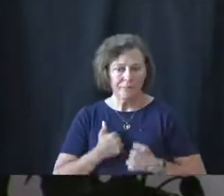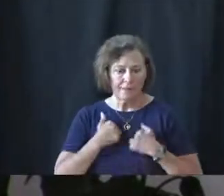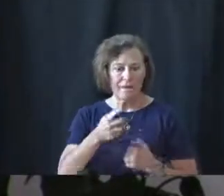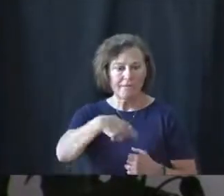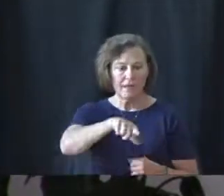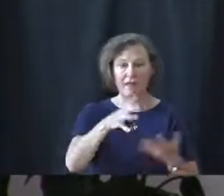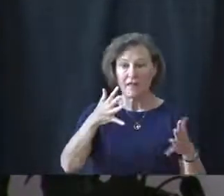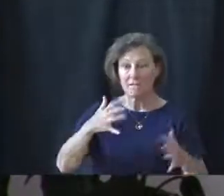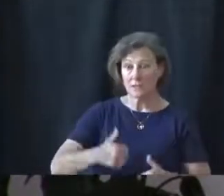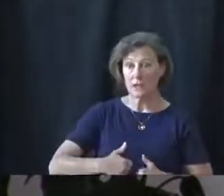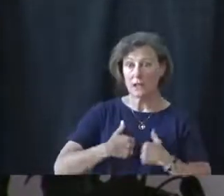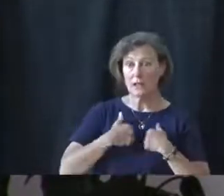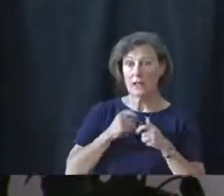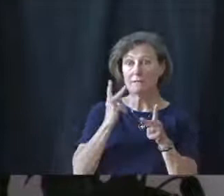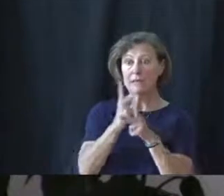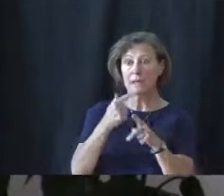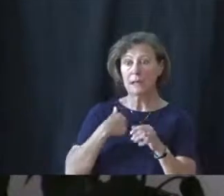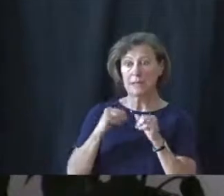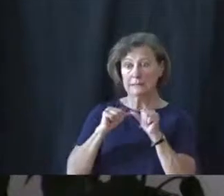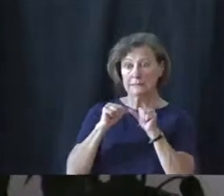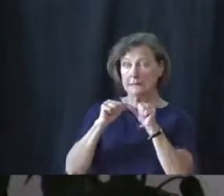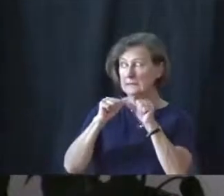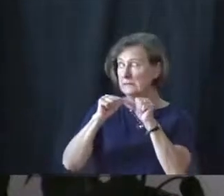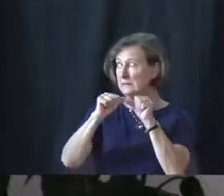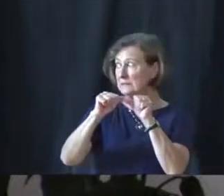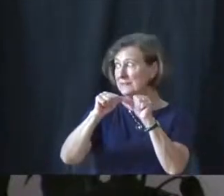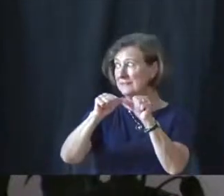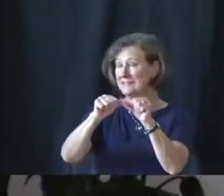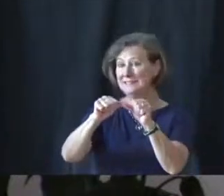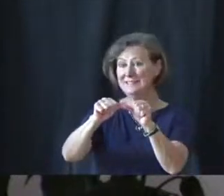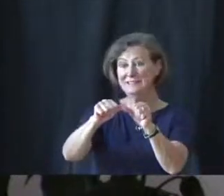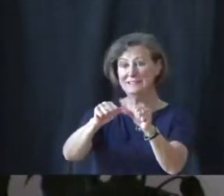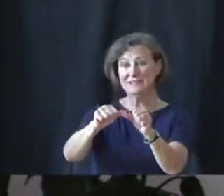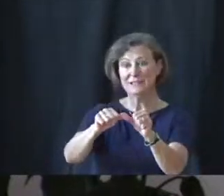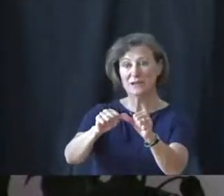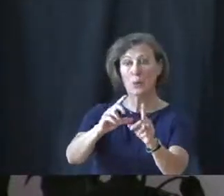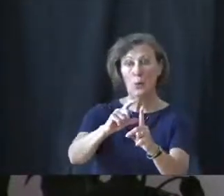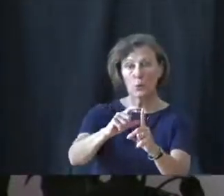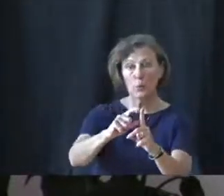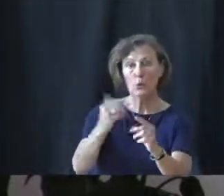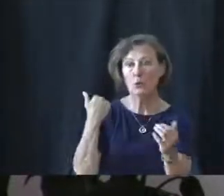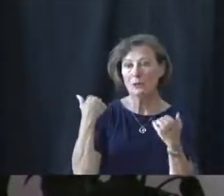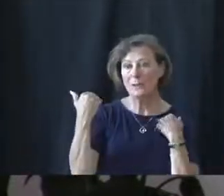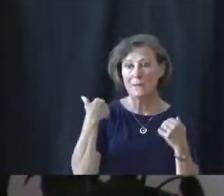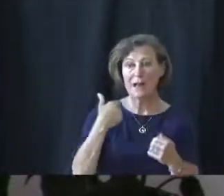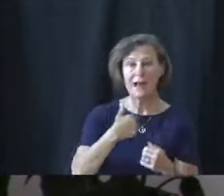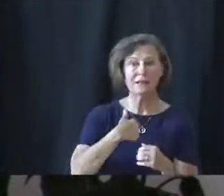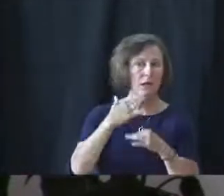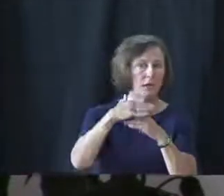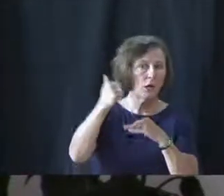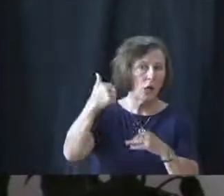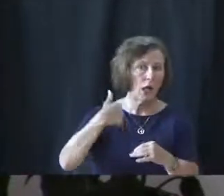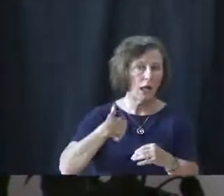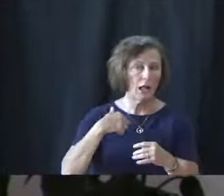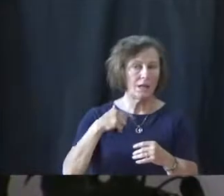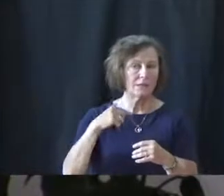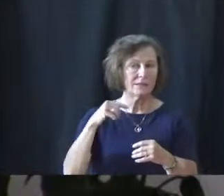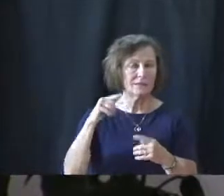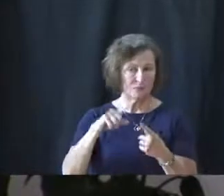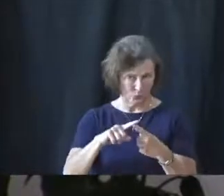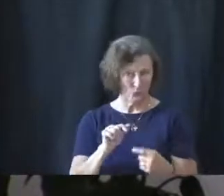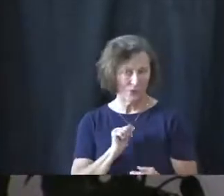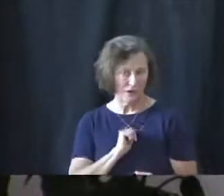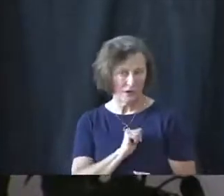lived hold us steady. Their words remind us and call us back to ourselves.